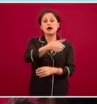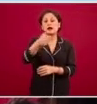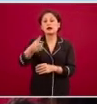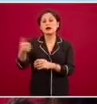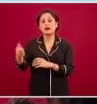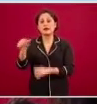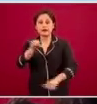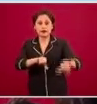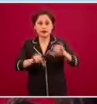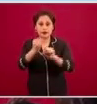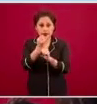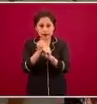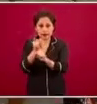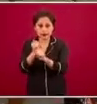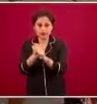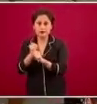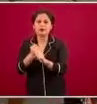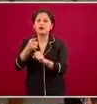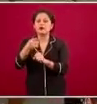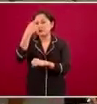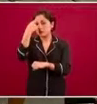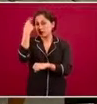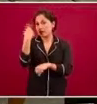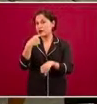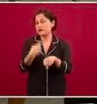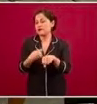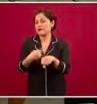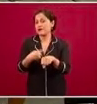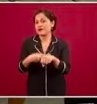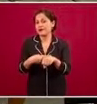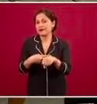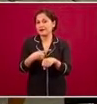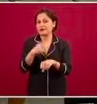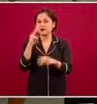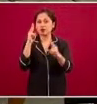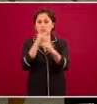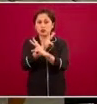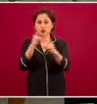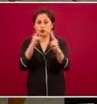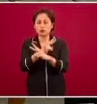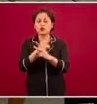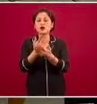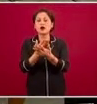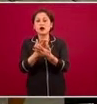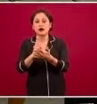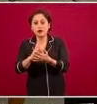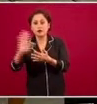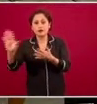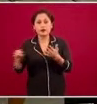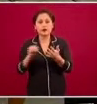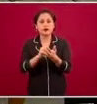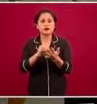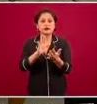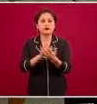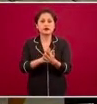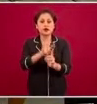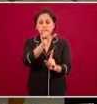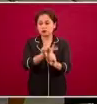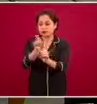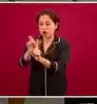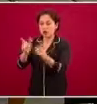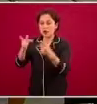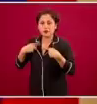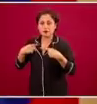there is a methodology that is designed in order to ensure that this